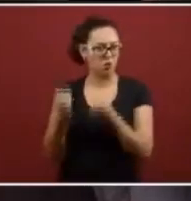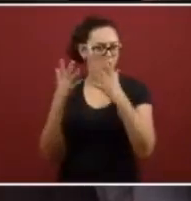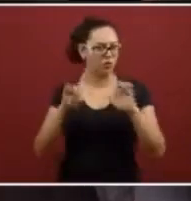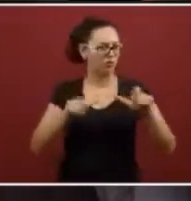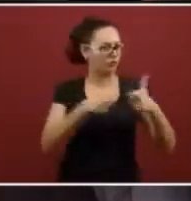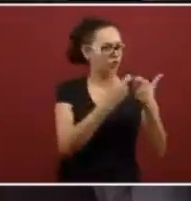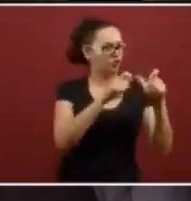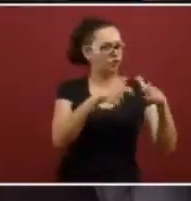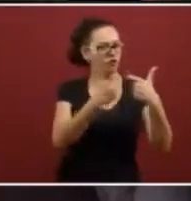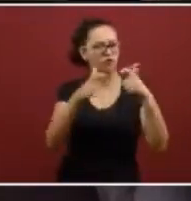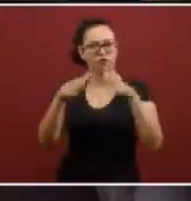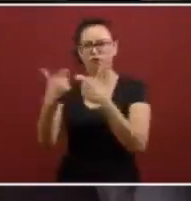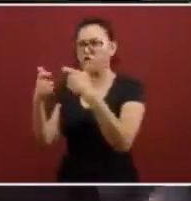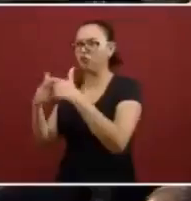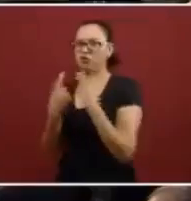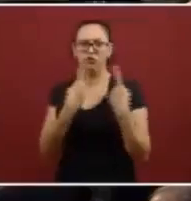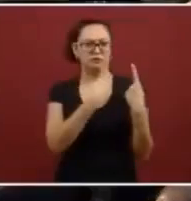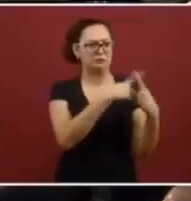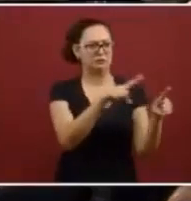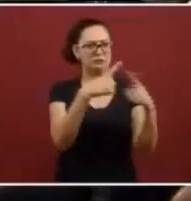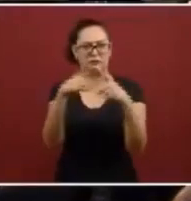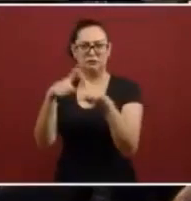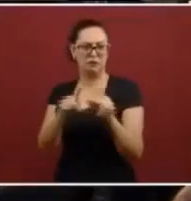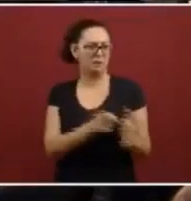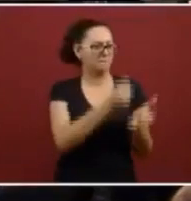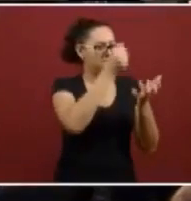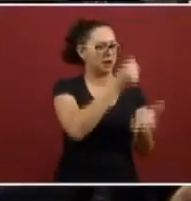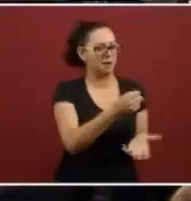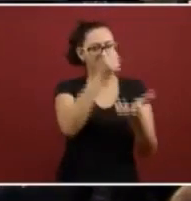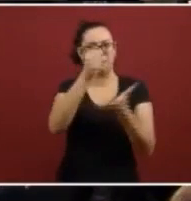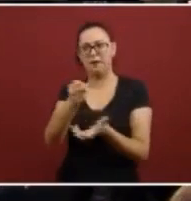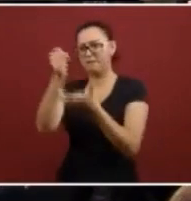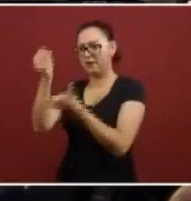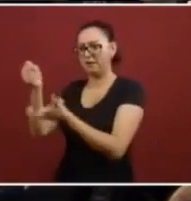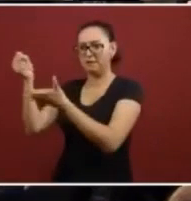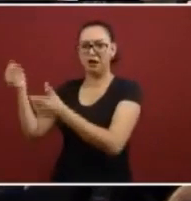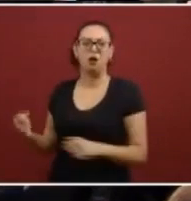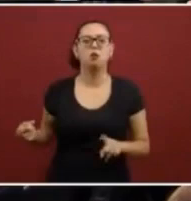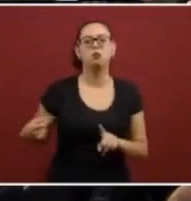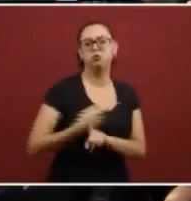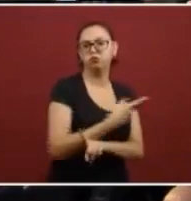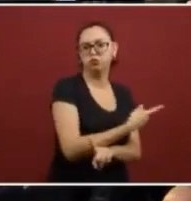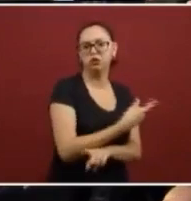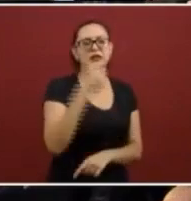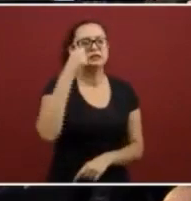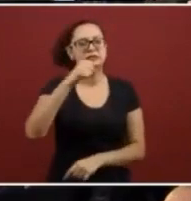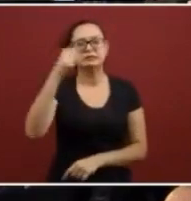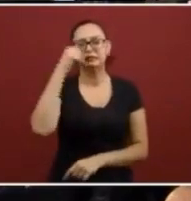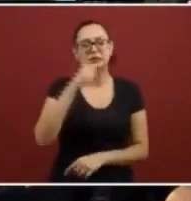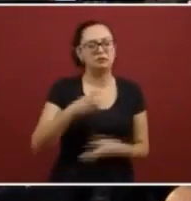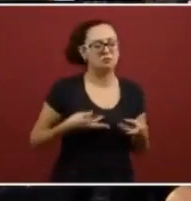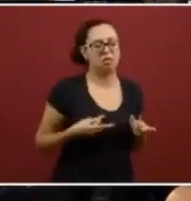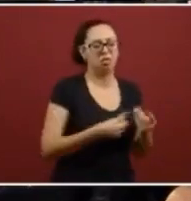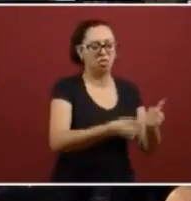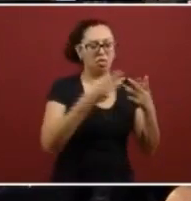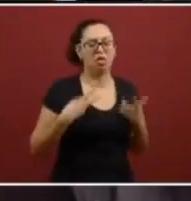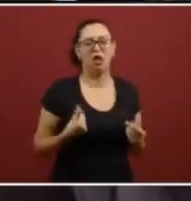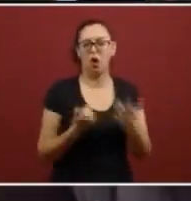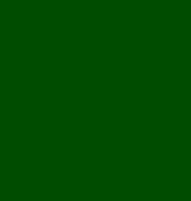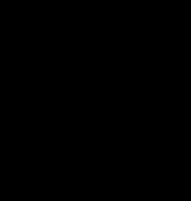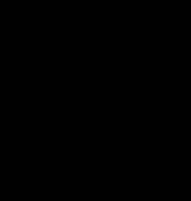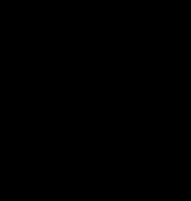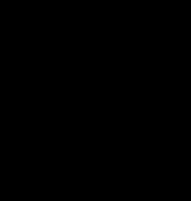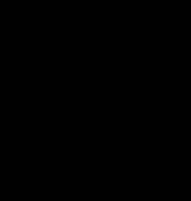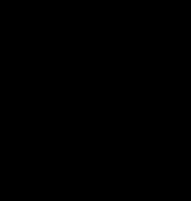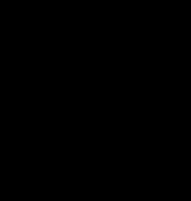fondos or de registered temas diversos how había much funds en el gobierno que se were estaban in the utilizando government sin that were rendición de being- cuentas y con un manejo